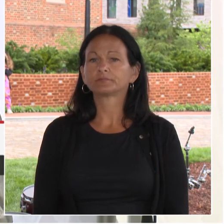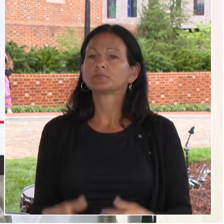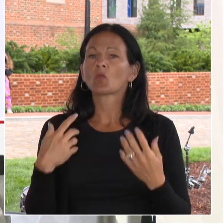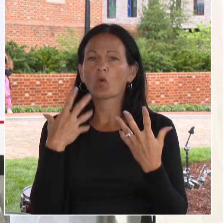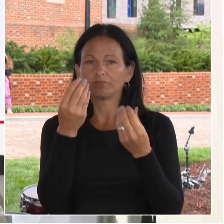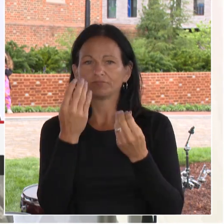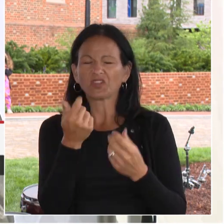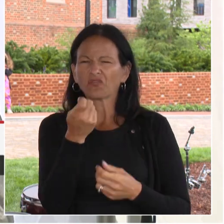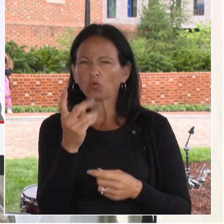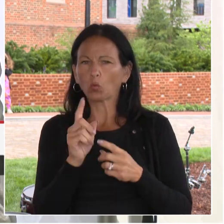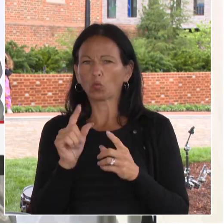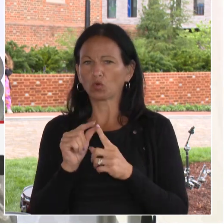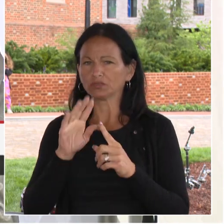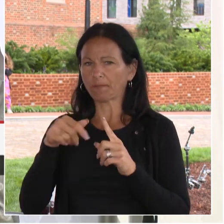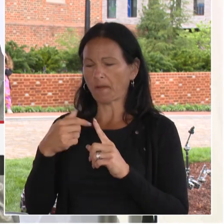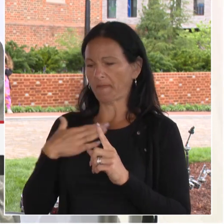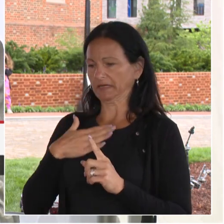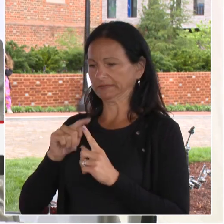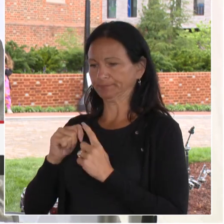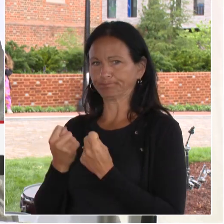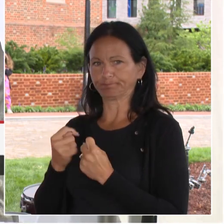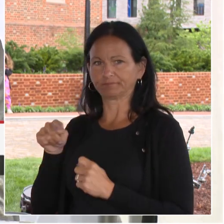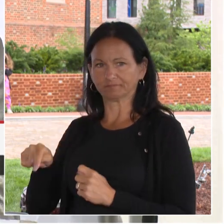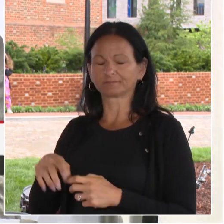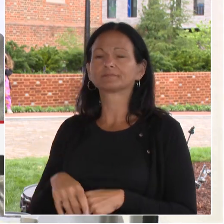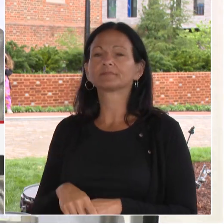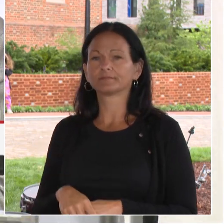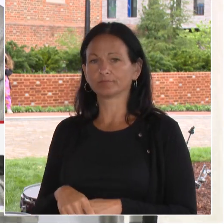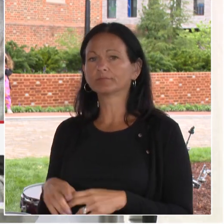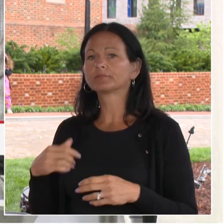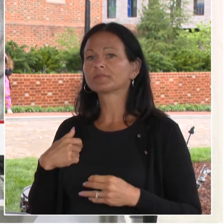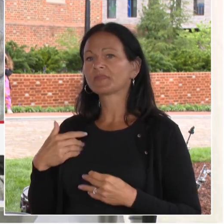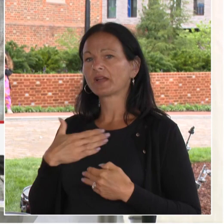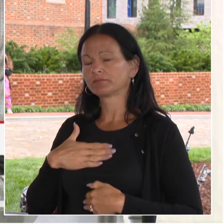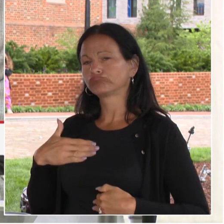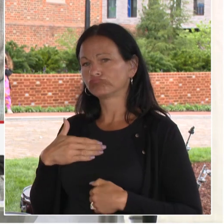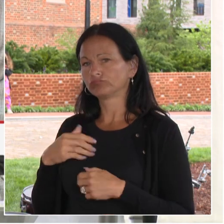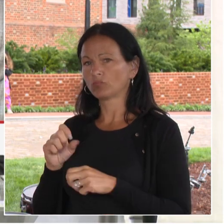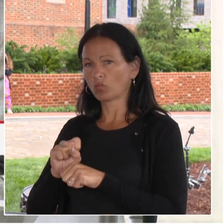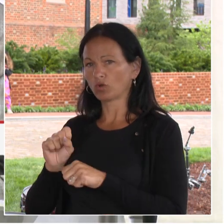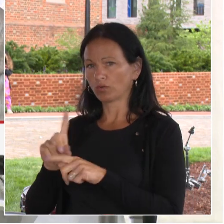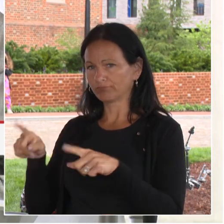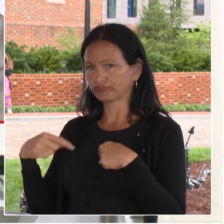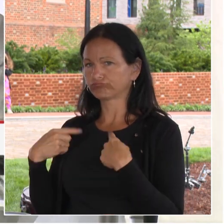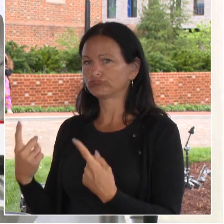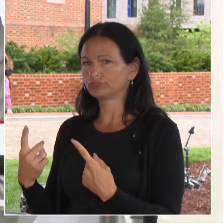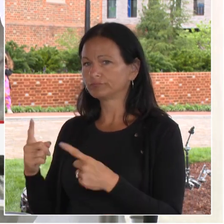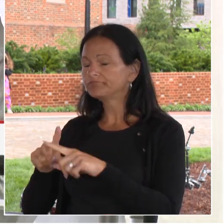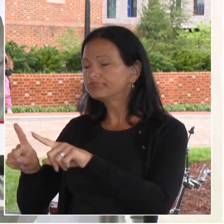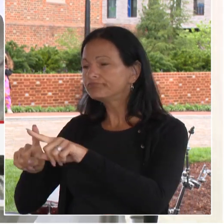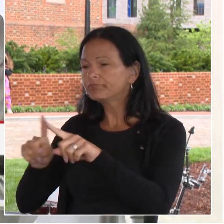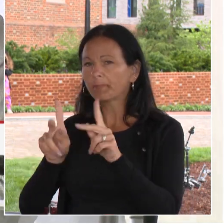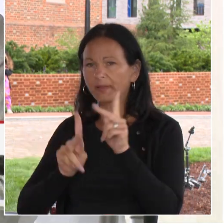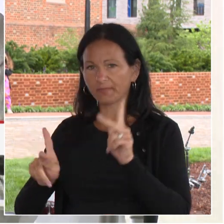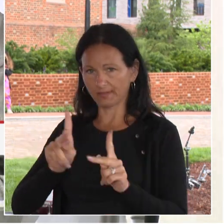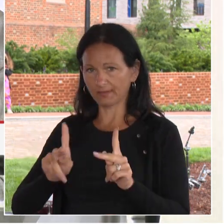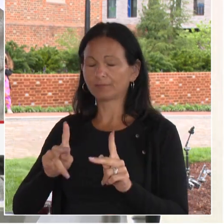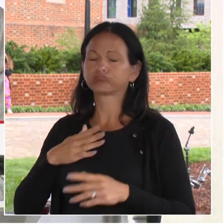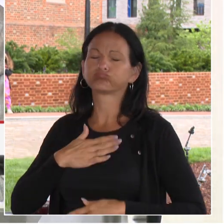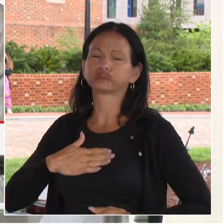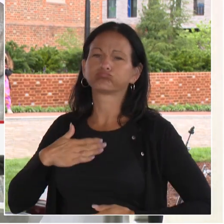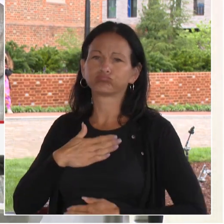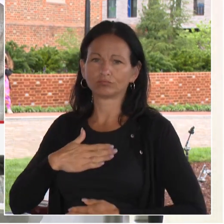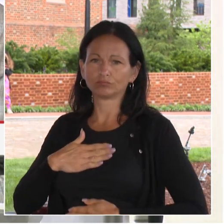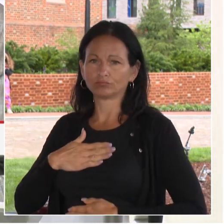day and working with some of the most thoughtful, creative people. Jeff Edelstein, whose fingerprints are pretty much everywhere